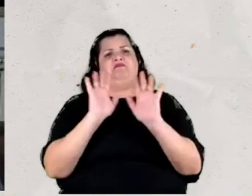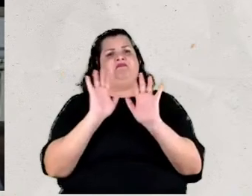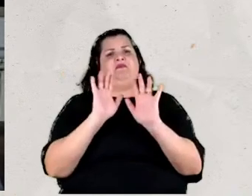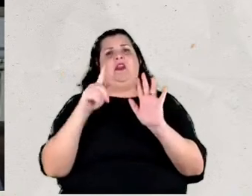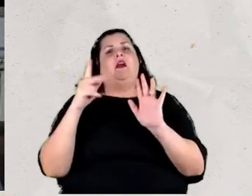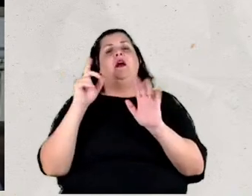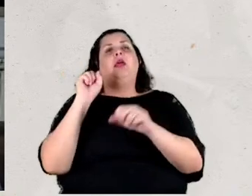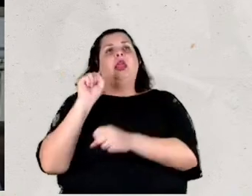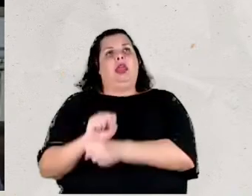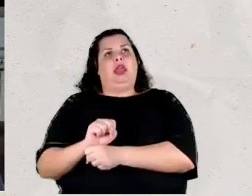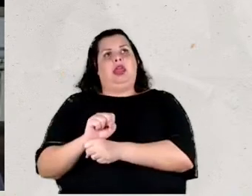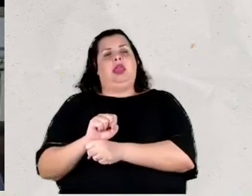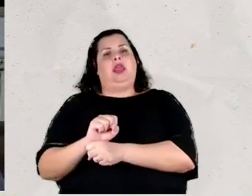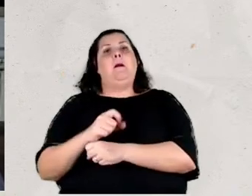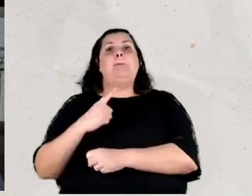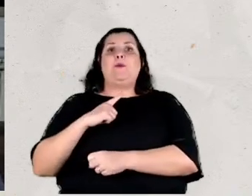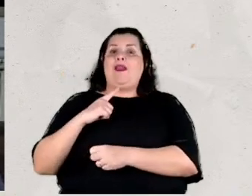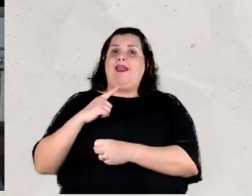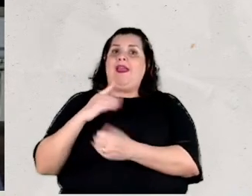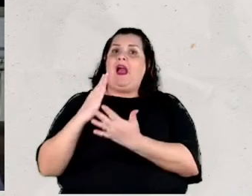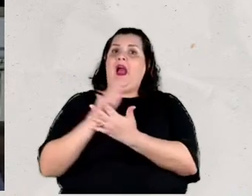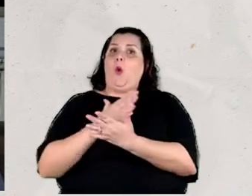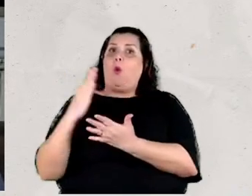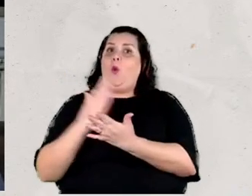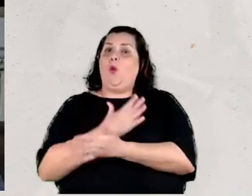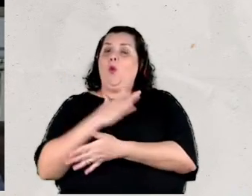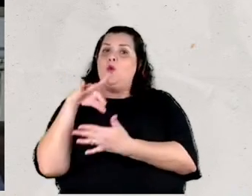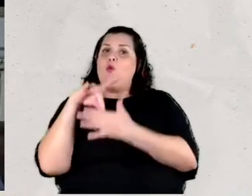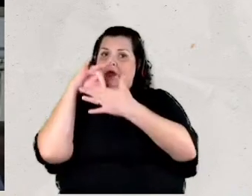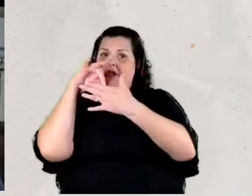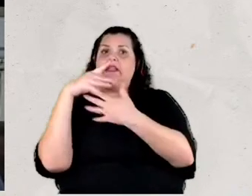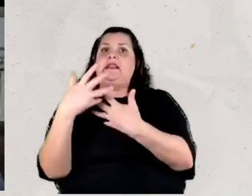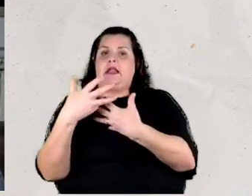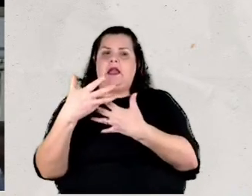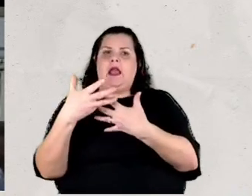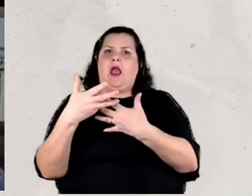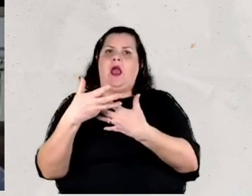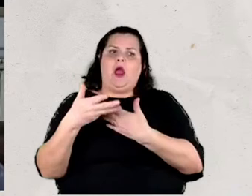of the centrist Yesh Atid party, there is a future party.